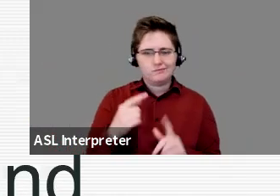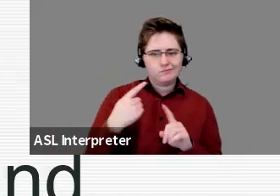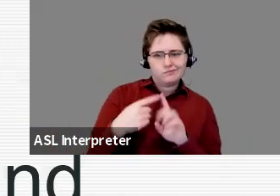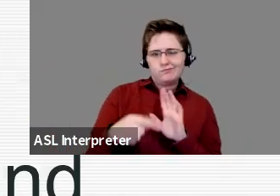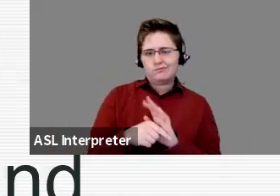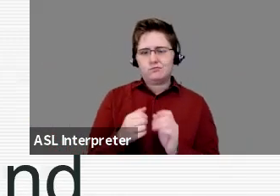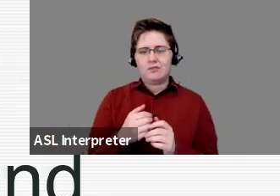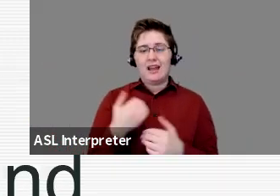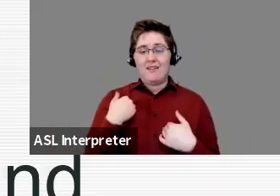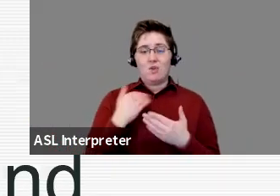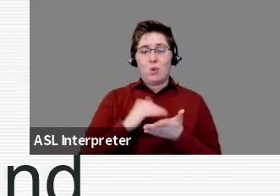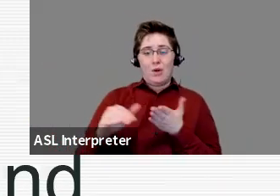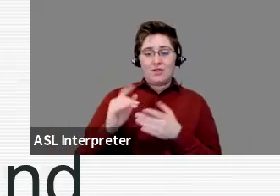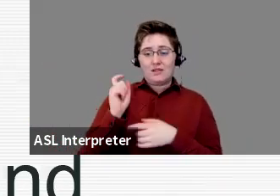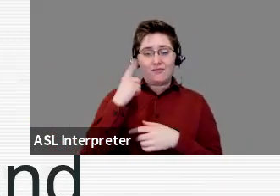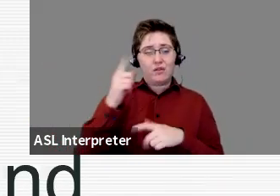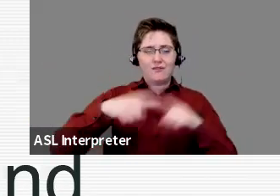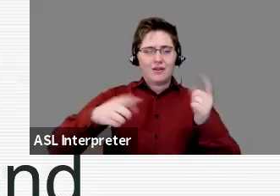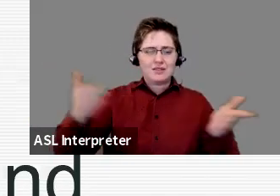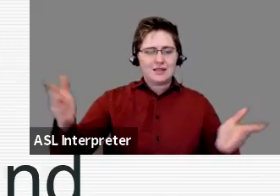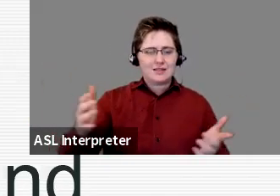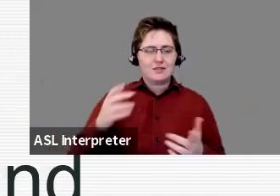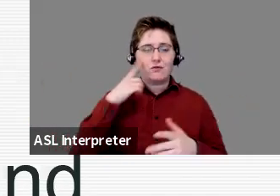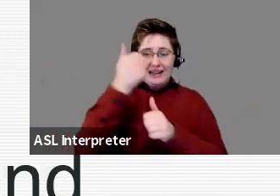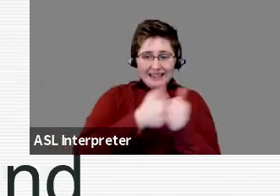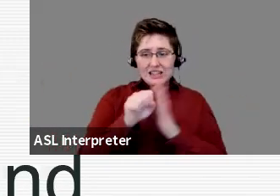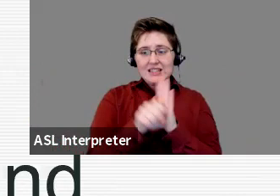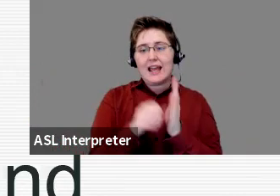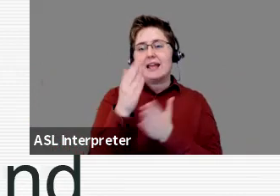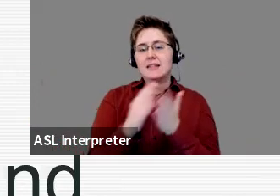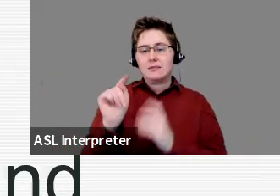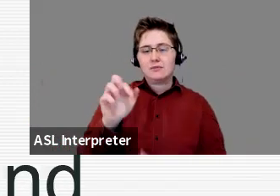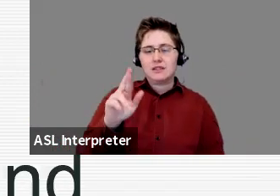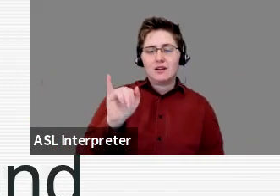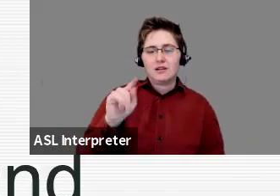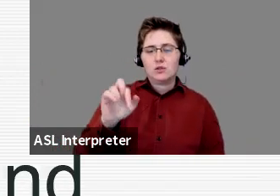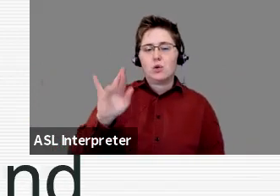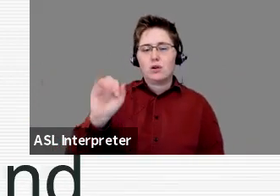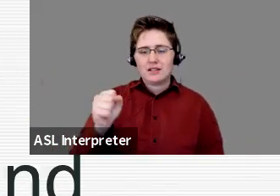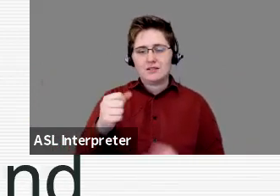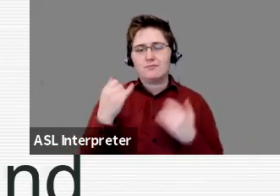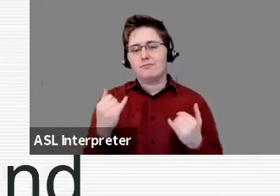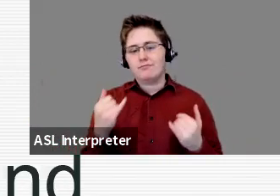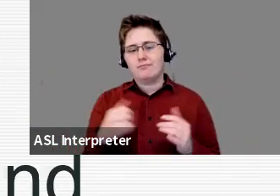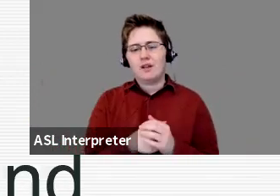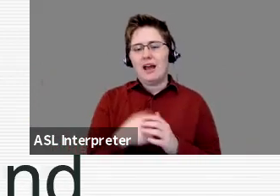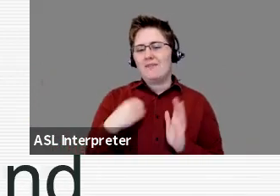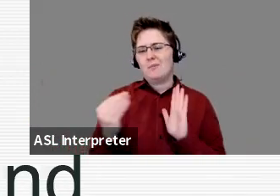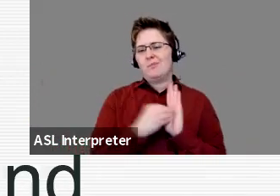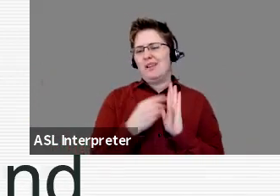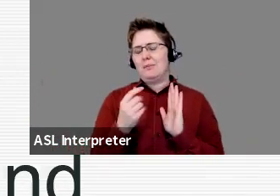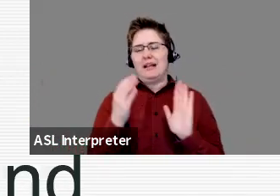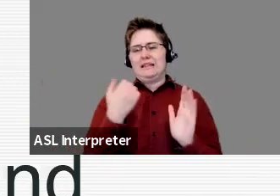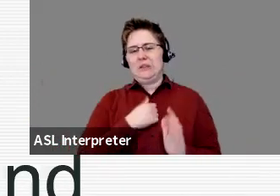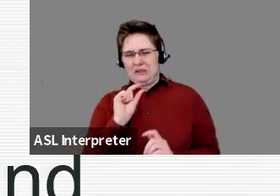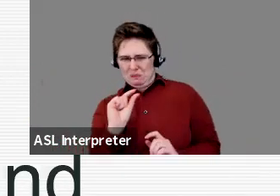have been waivers issued for various things for every state and some of the territories in the US at this time. I put a little bit, and I'm sorry, it's kind of